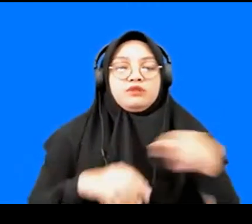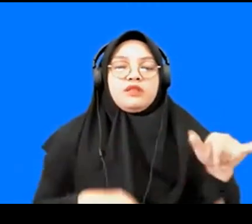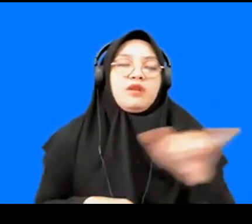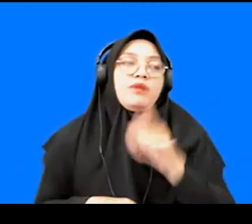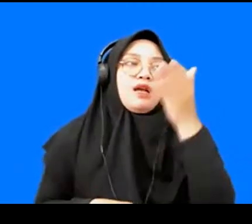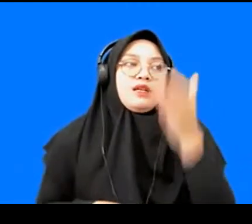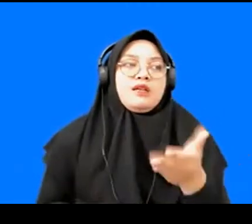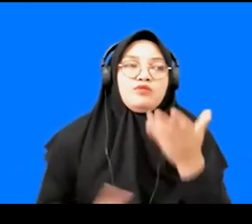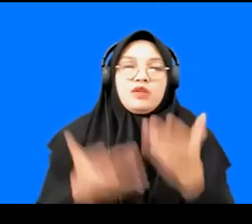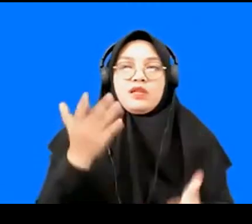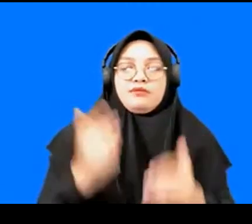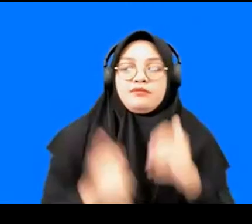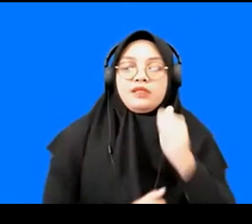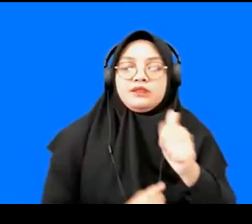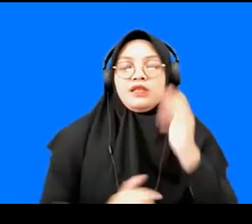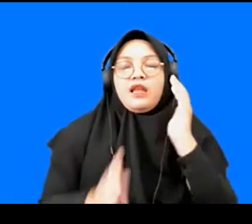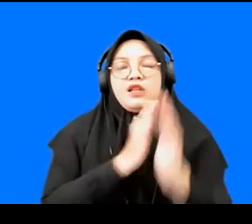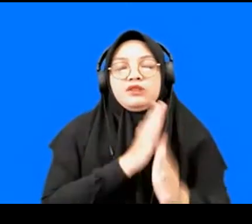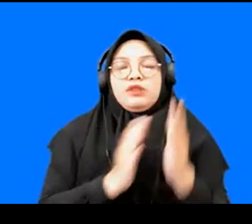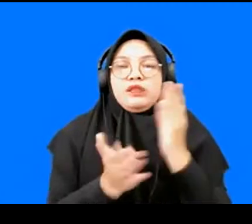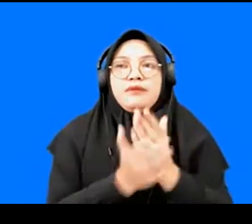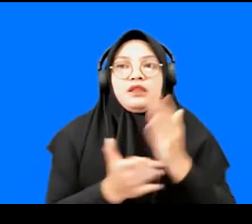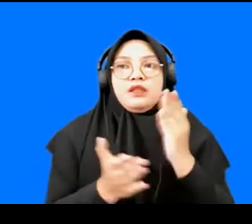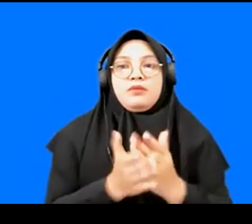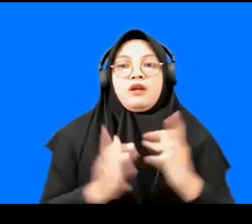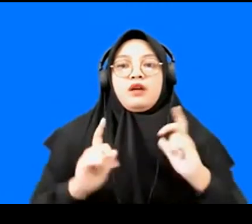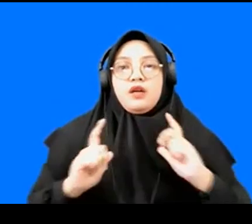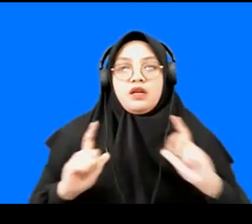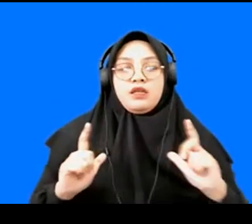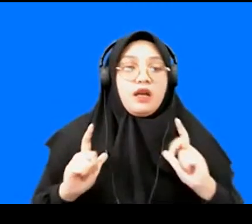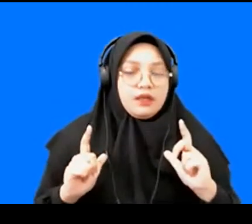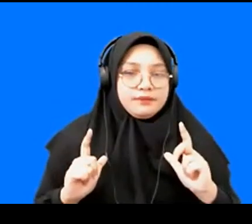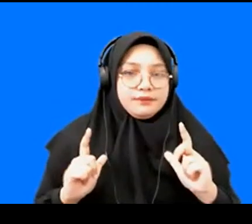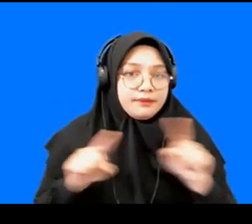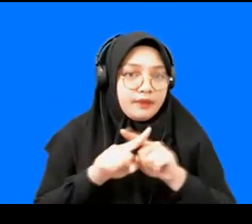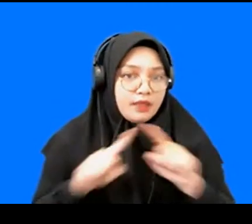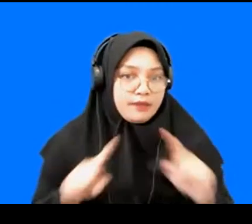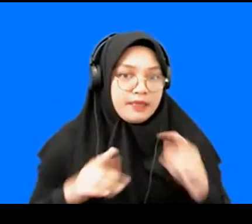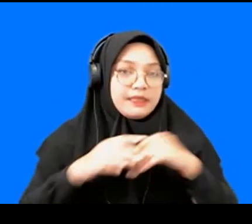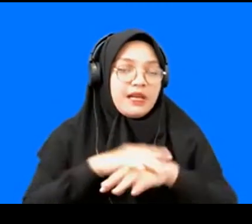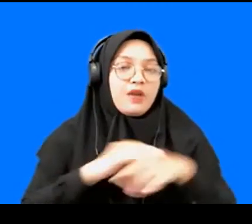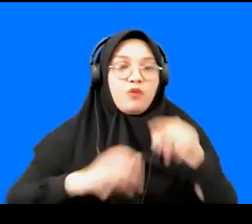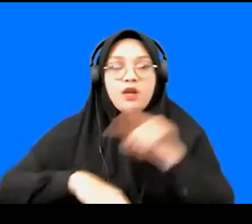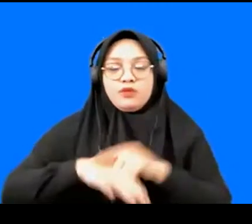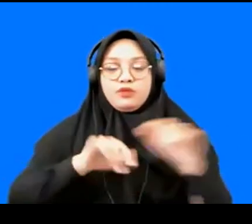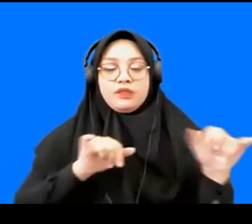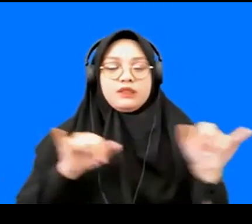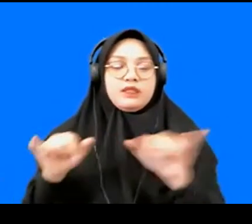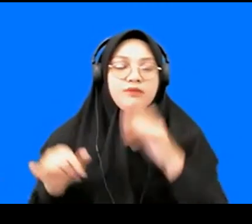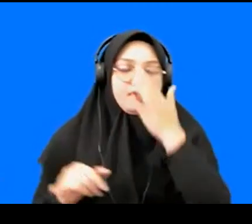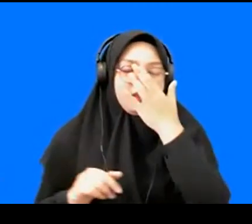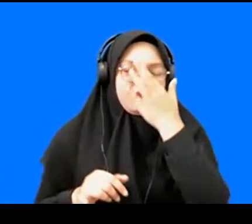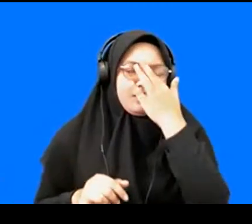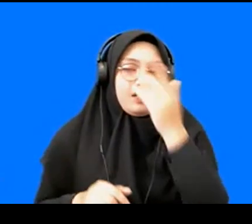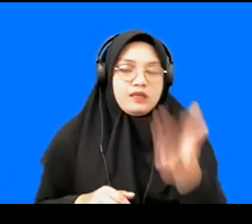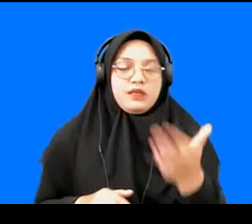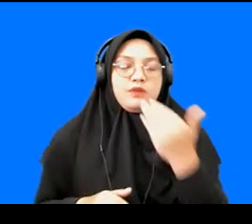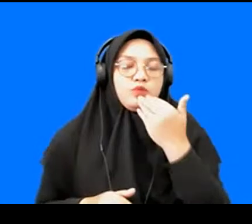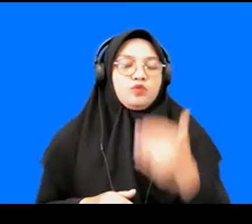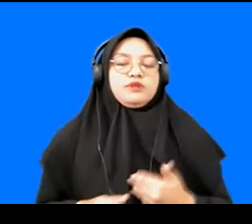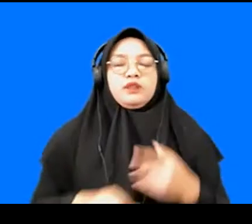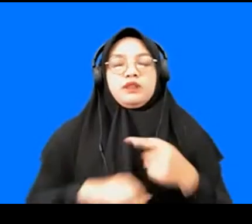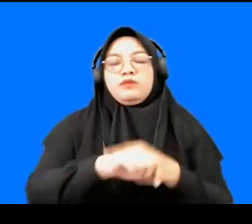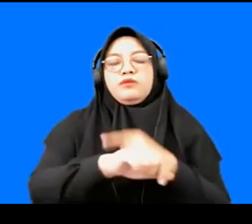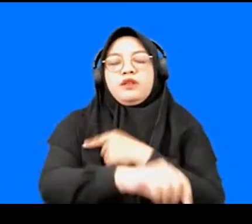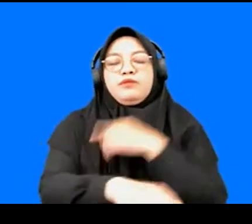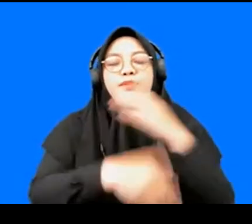paper. Because if you're not selling it. Yeah, but at the same time, your ability to earn more money, your ability to get loans